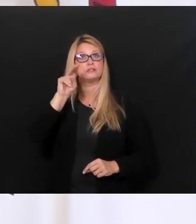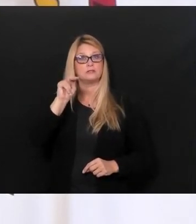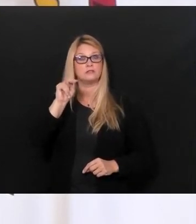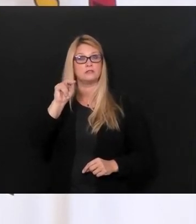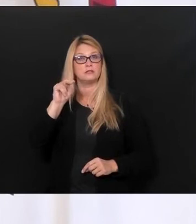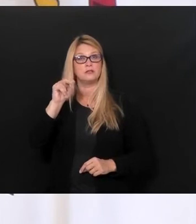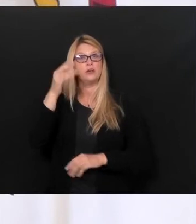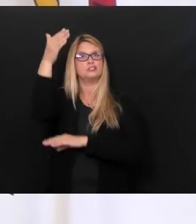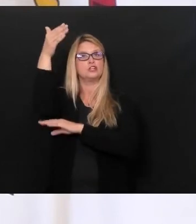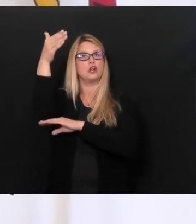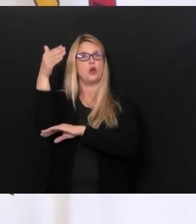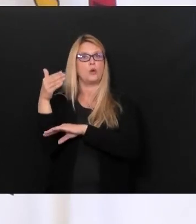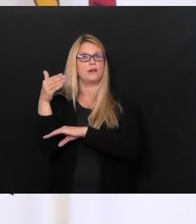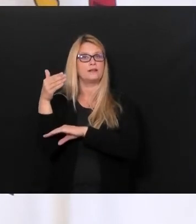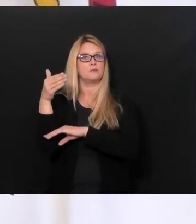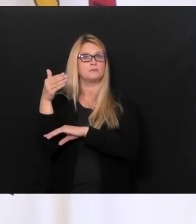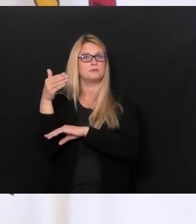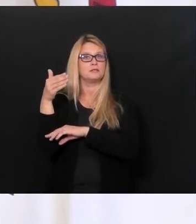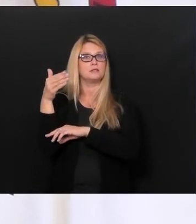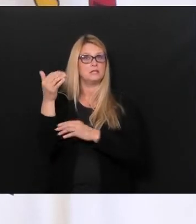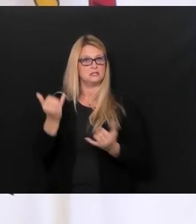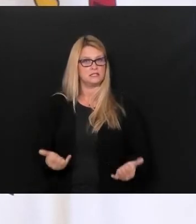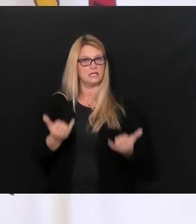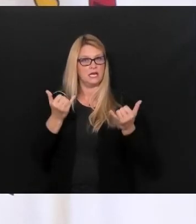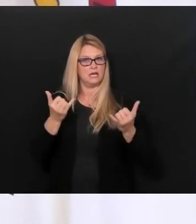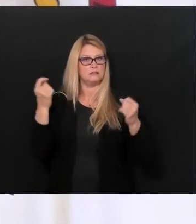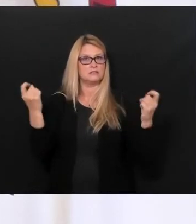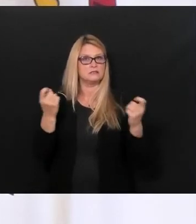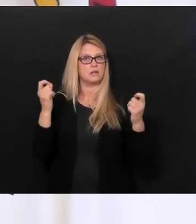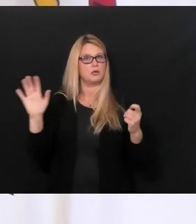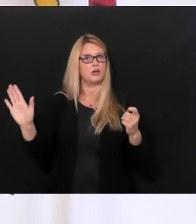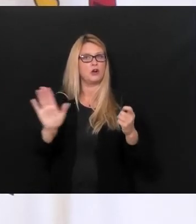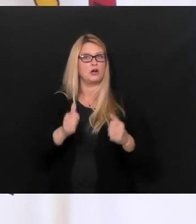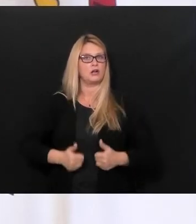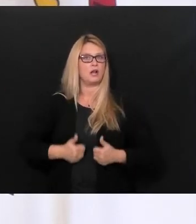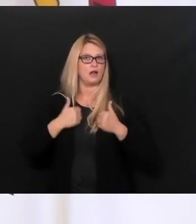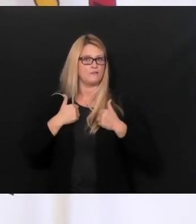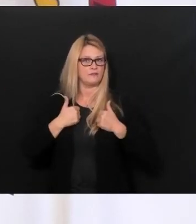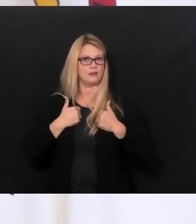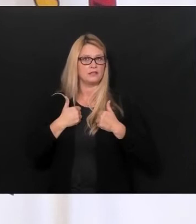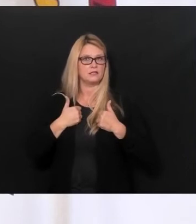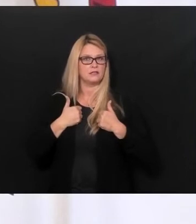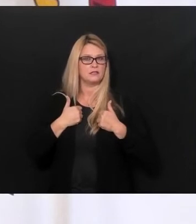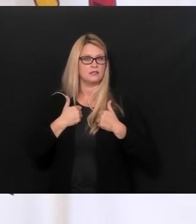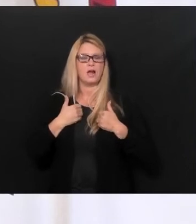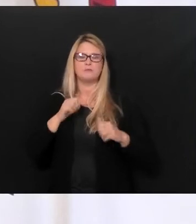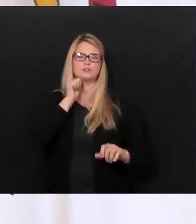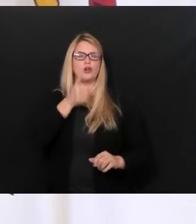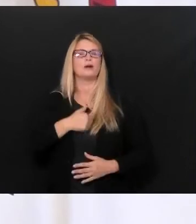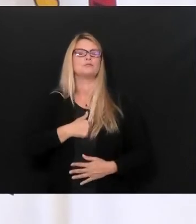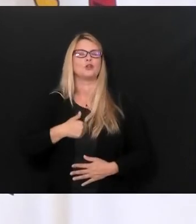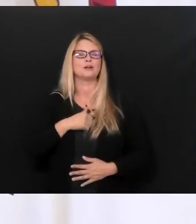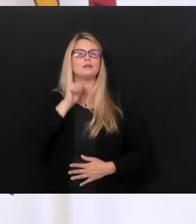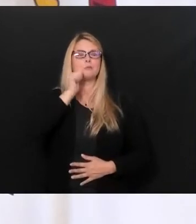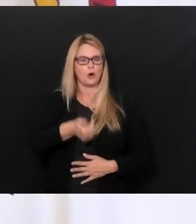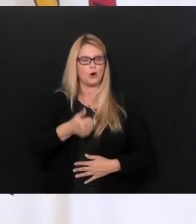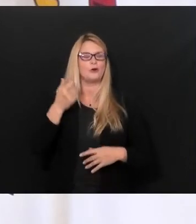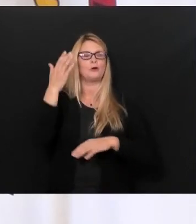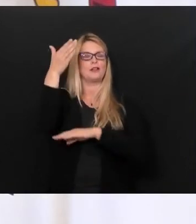of the flags today in celebrating her life as well, or the lowering of the flags on Tuesday celebrating her